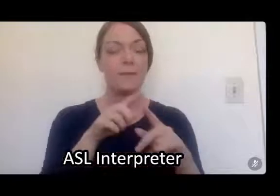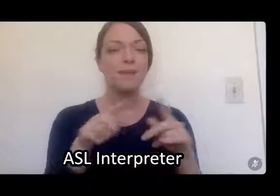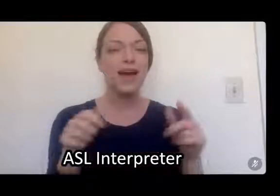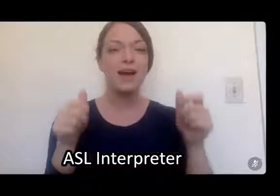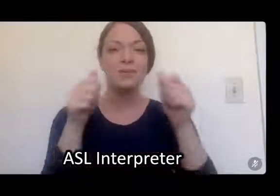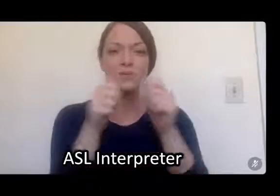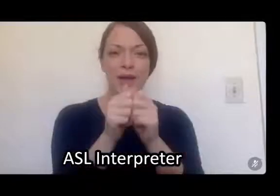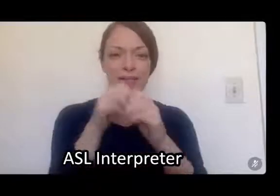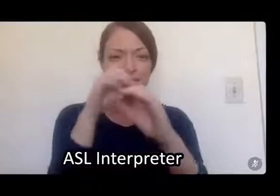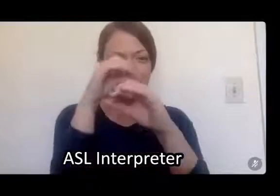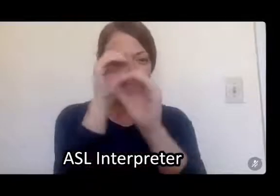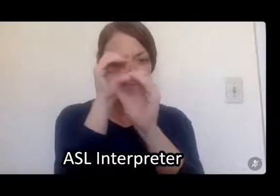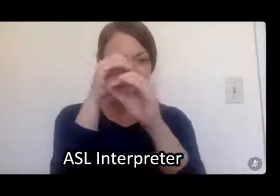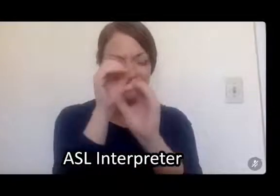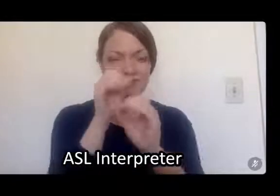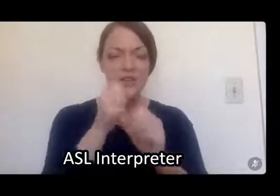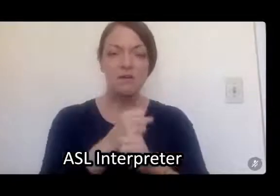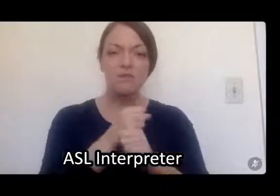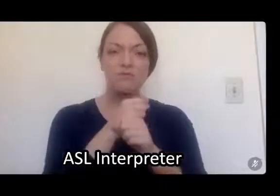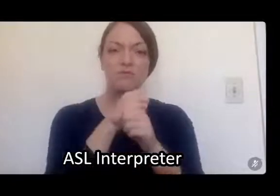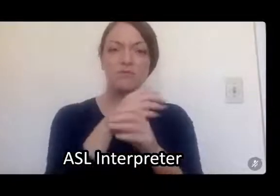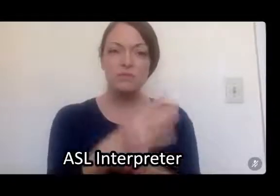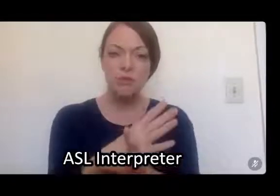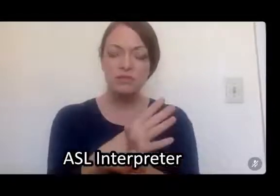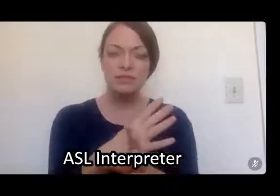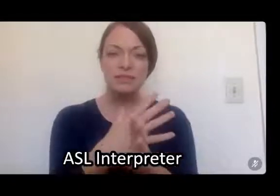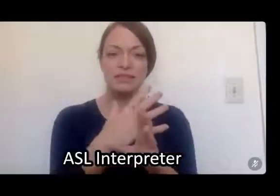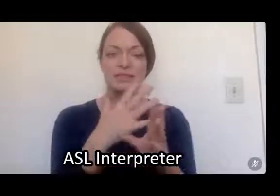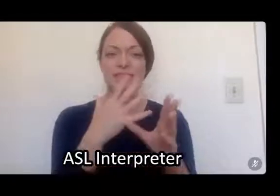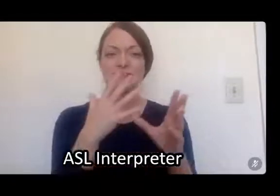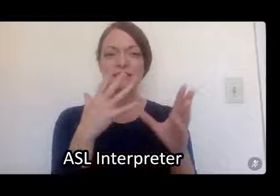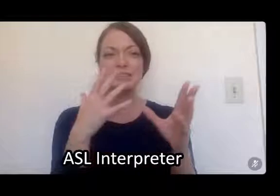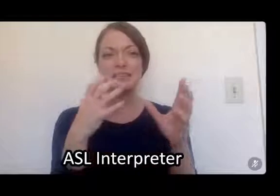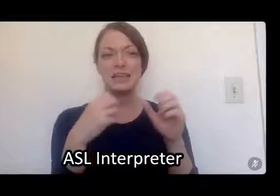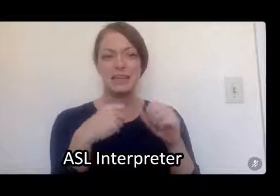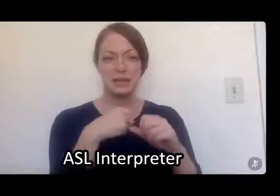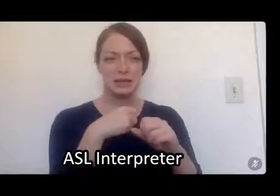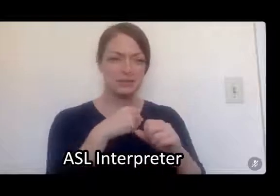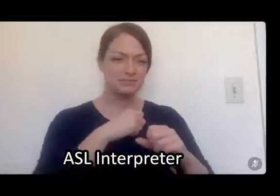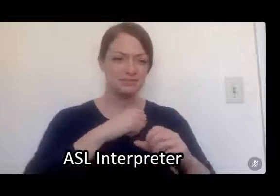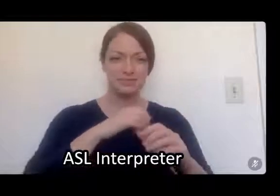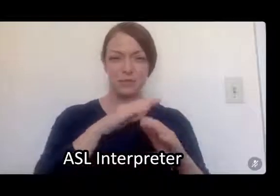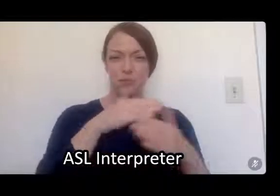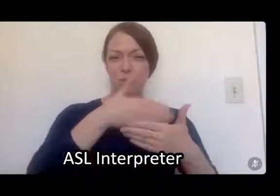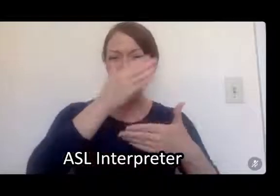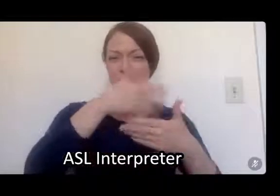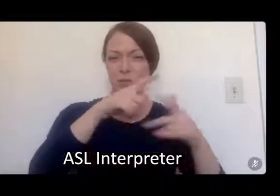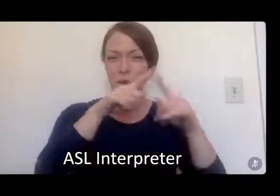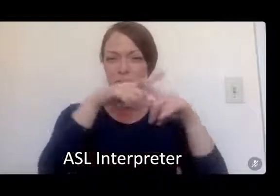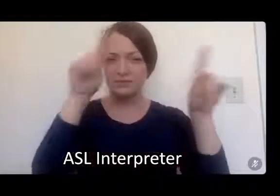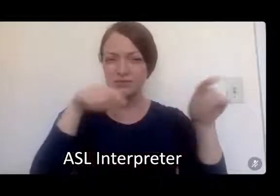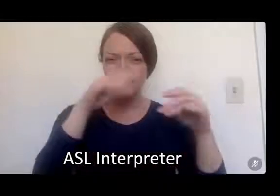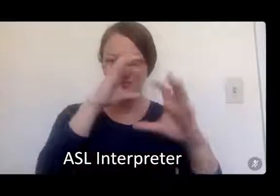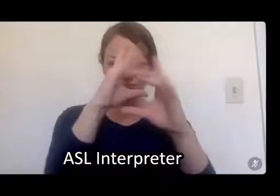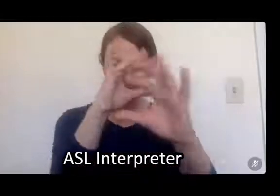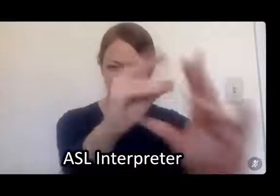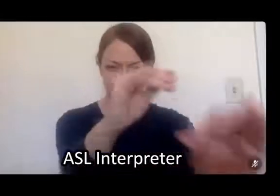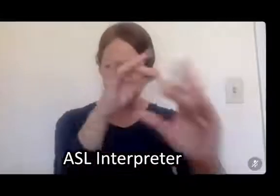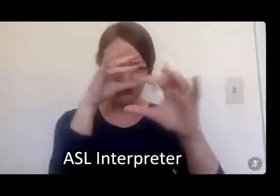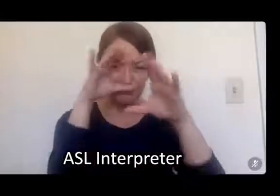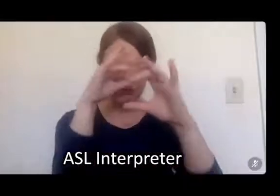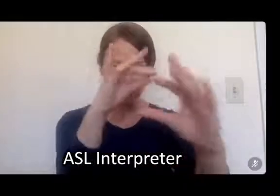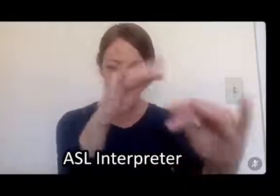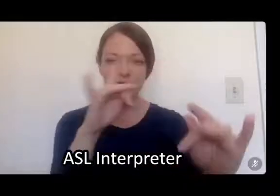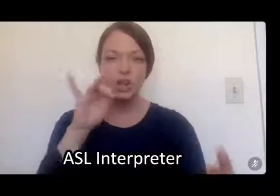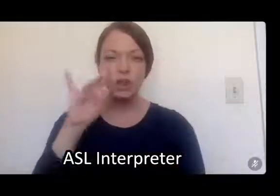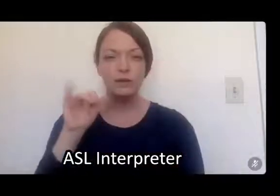magnification, it creates this infinite number of windows, which look like you're on an acid trip. So we chose